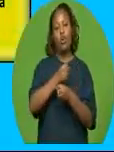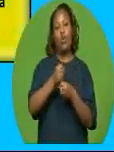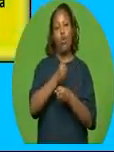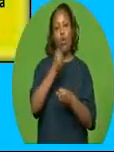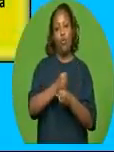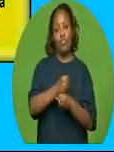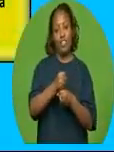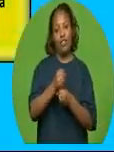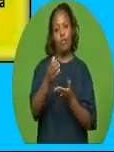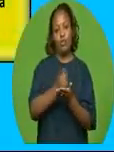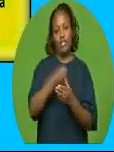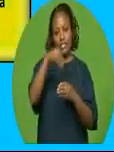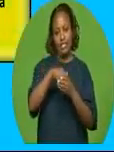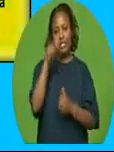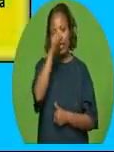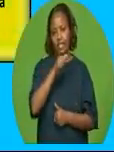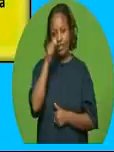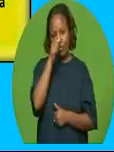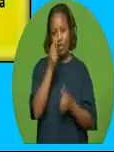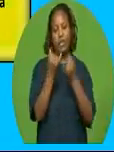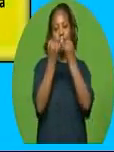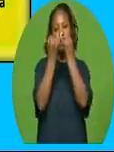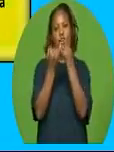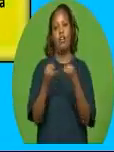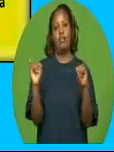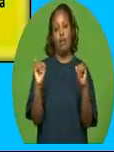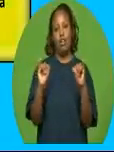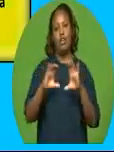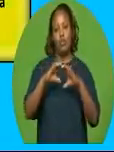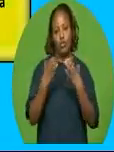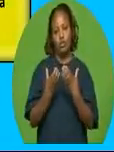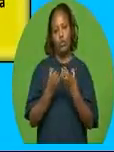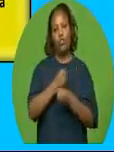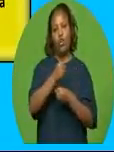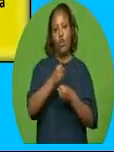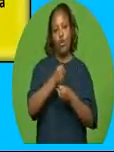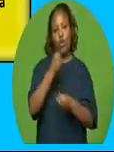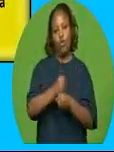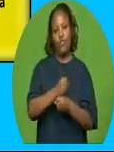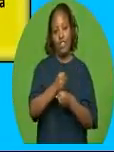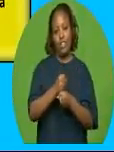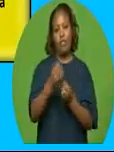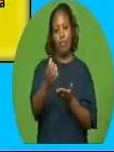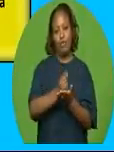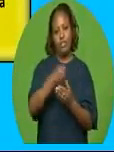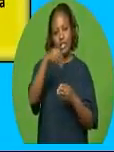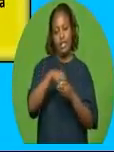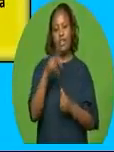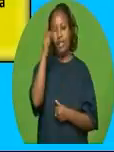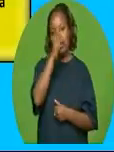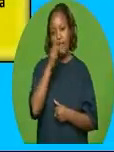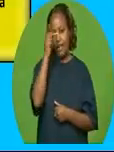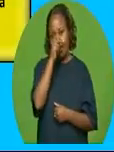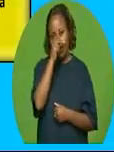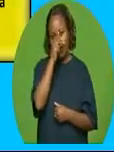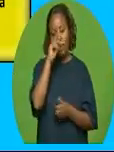units of coffee produced in Ethiopia divided by the units of coffee produced